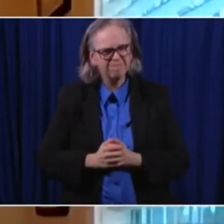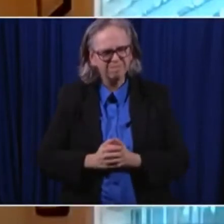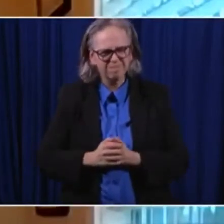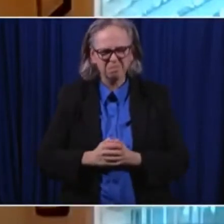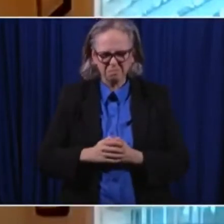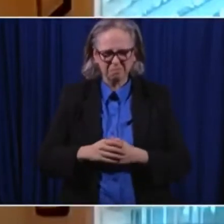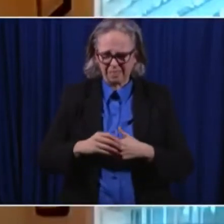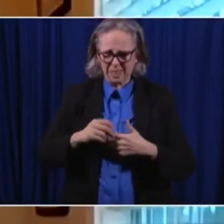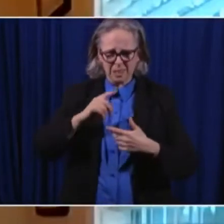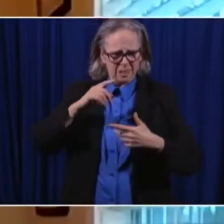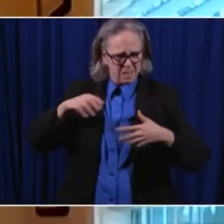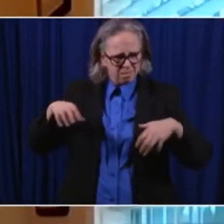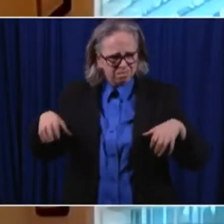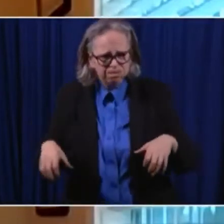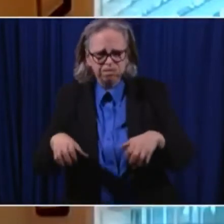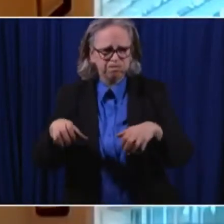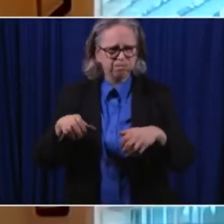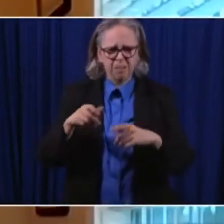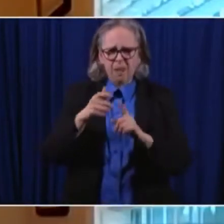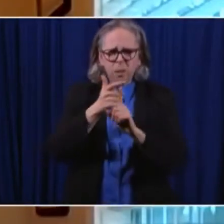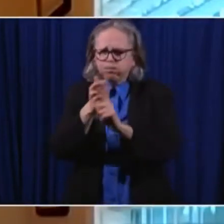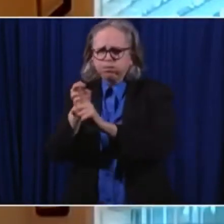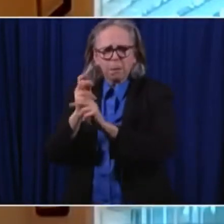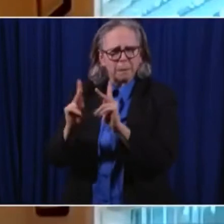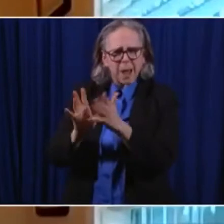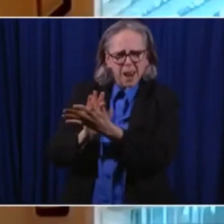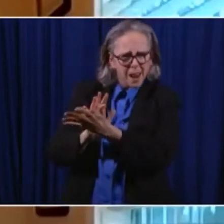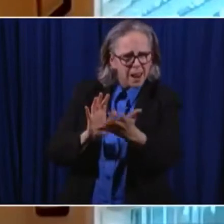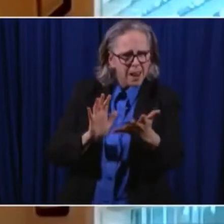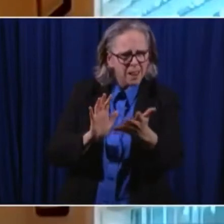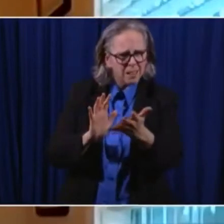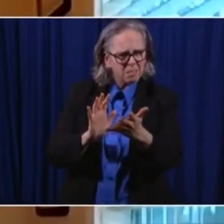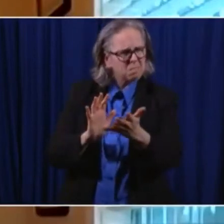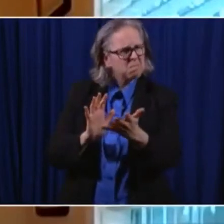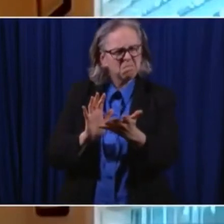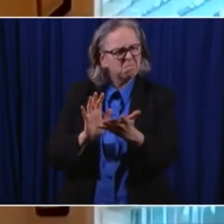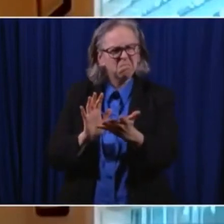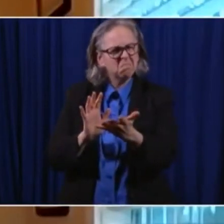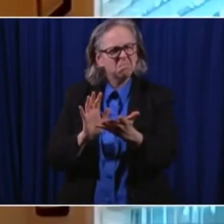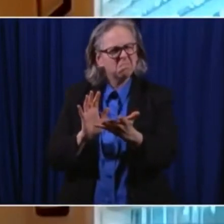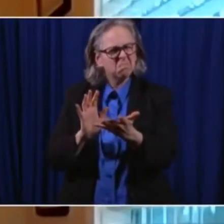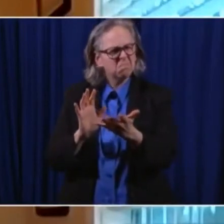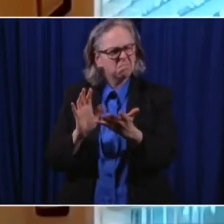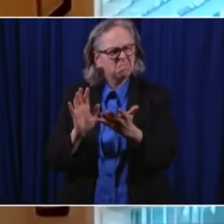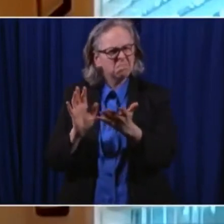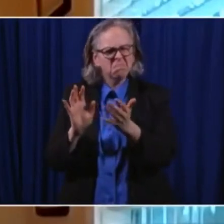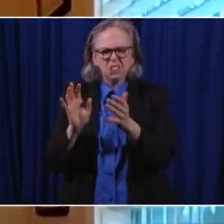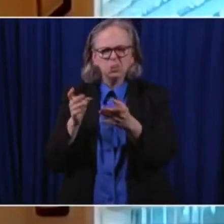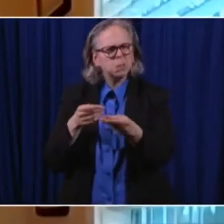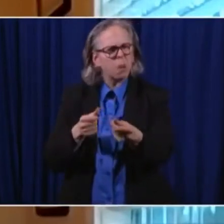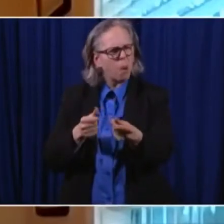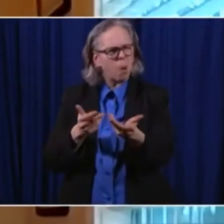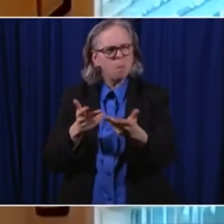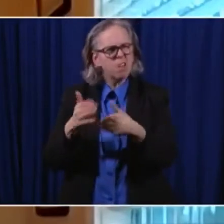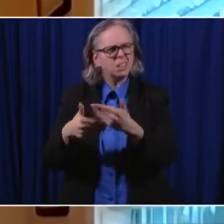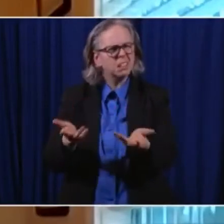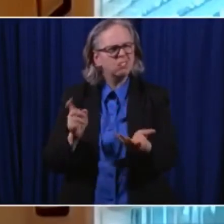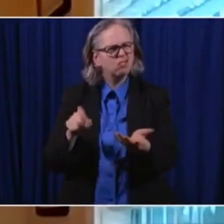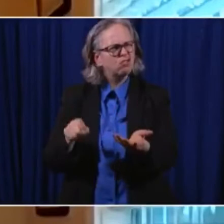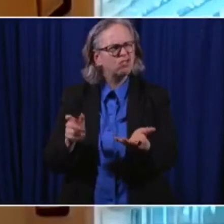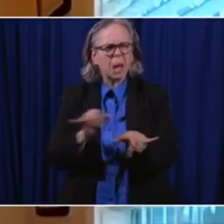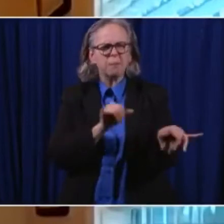workforce in healthcare to adversely impact our hospitals' ability to deliver on their important mission of caring for the